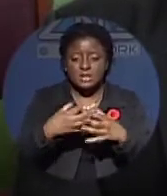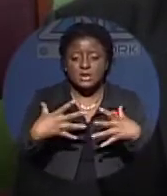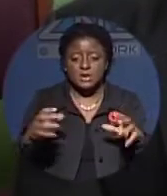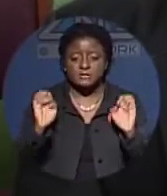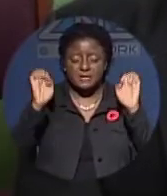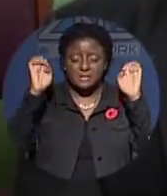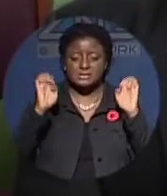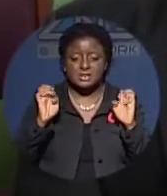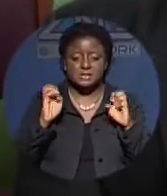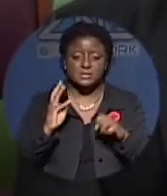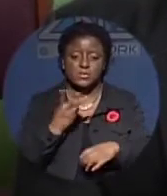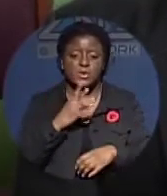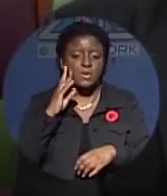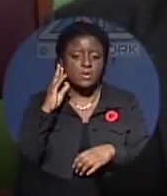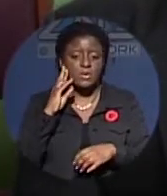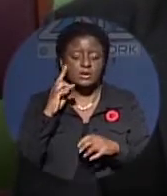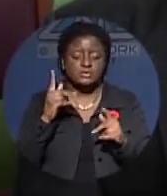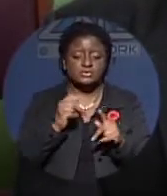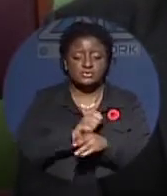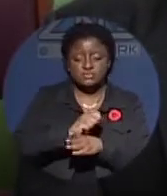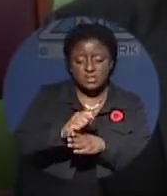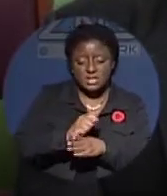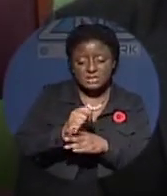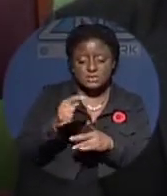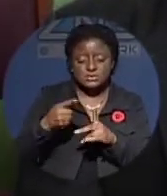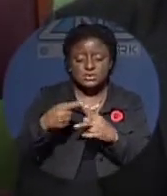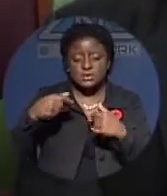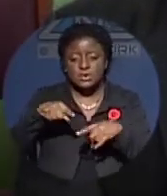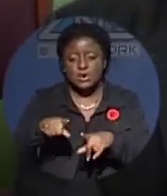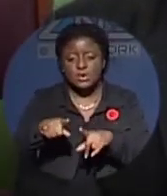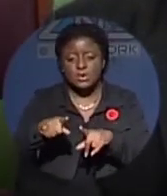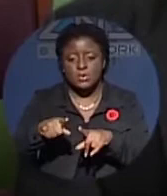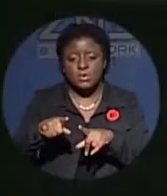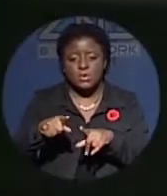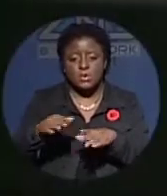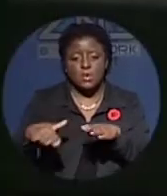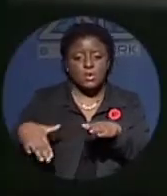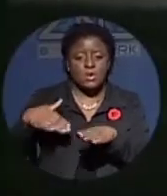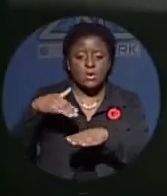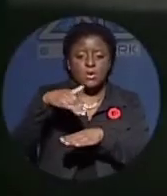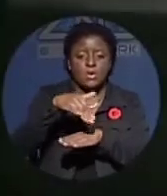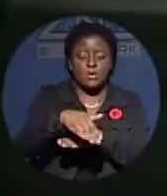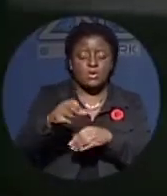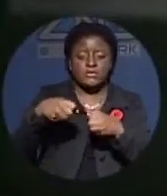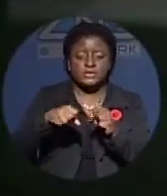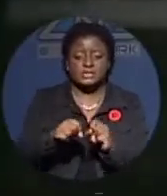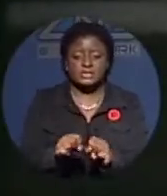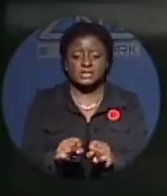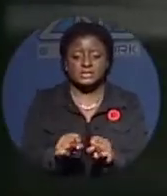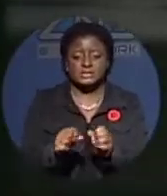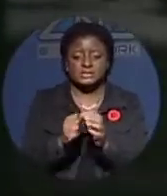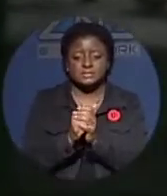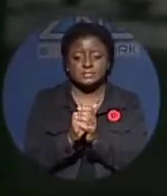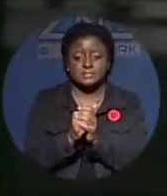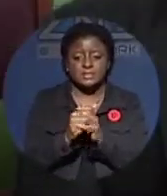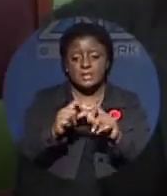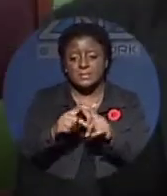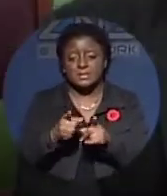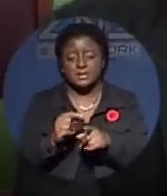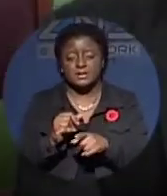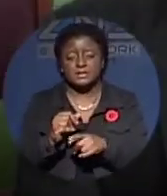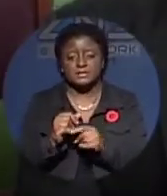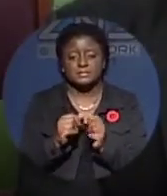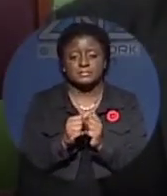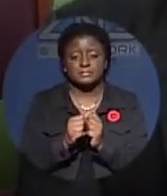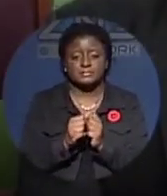go overseas. We had the soil course, just what you see in the movie, we had that. And we were training to go overseas. But I suppose after